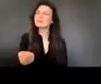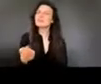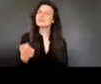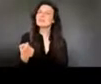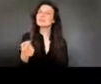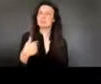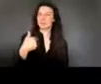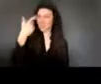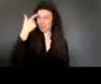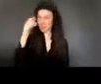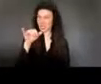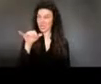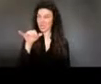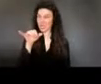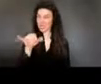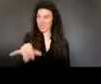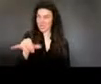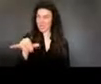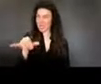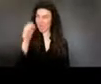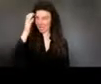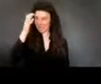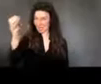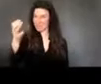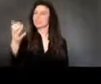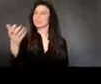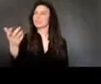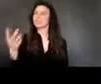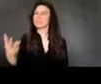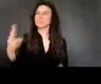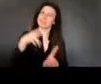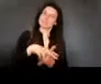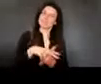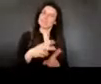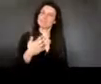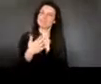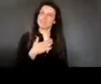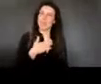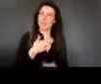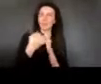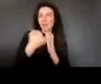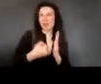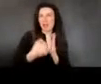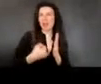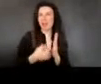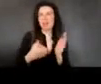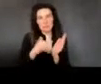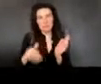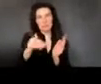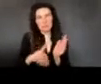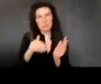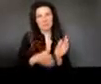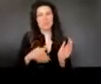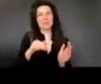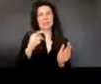I kind of, a reoccurring sort of tension that I face in my own work. In